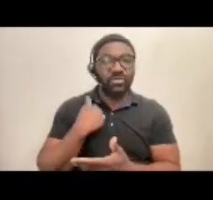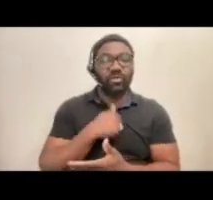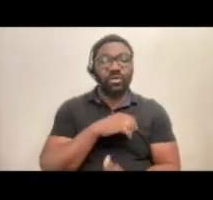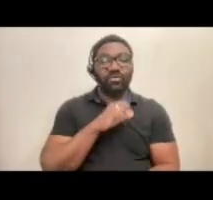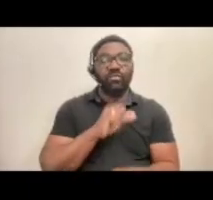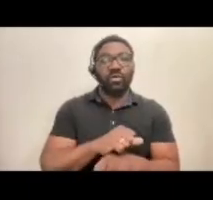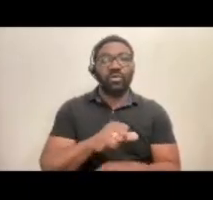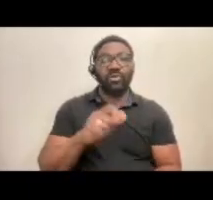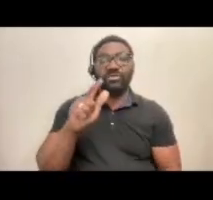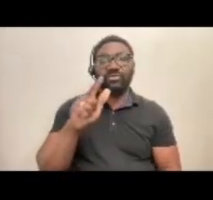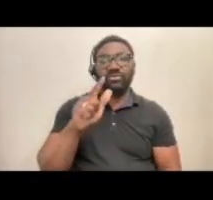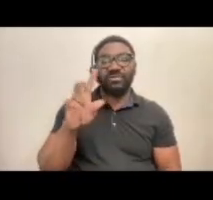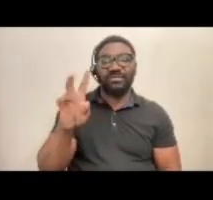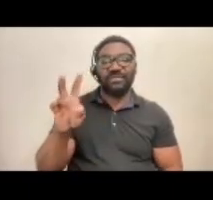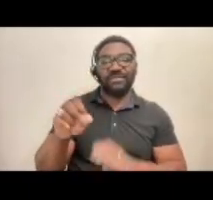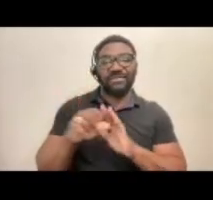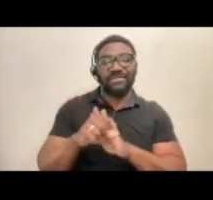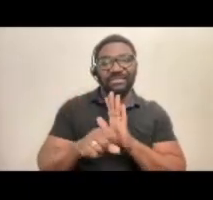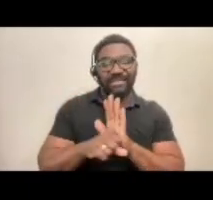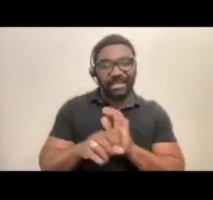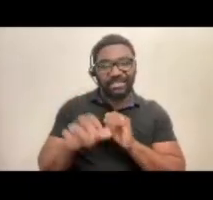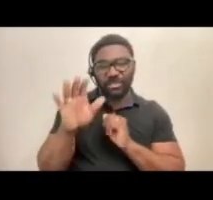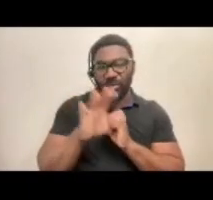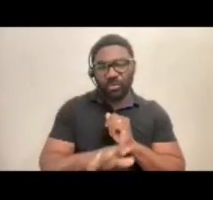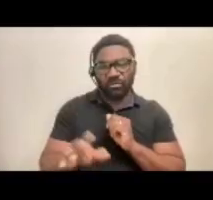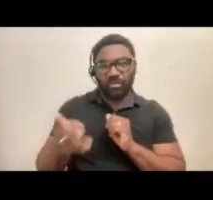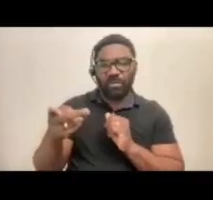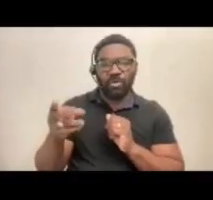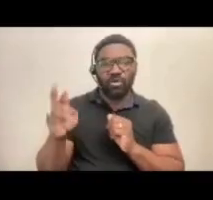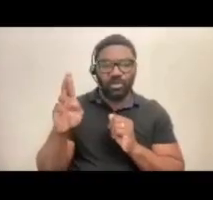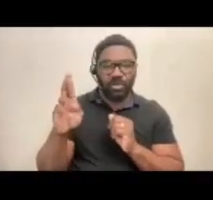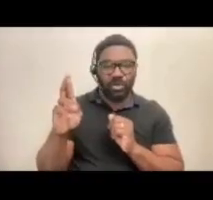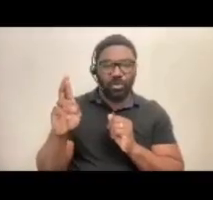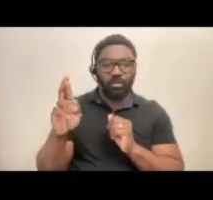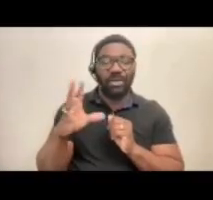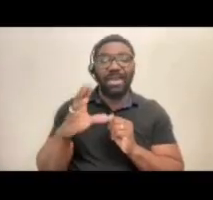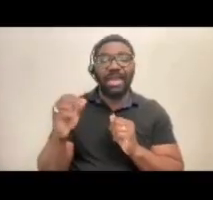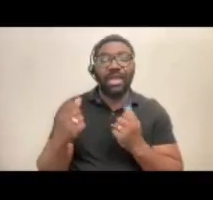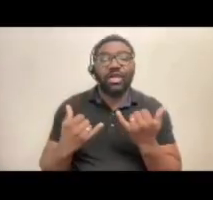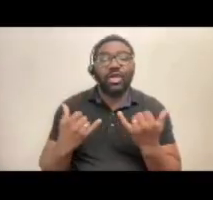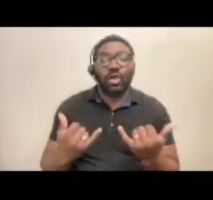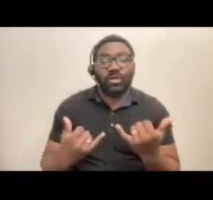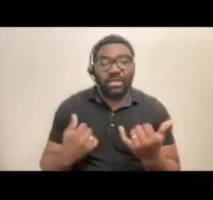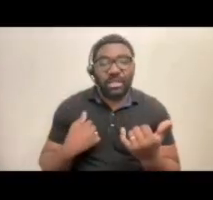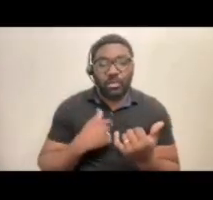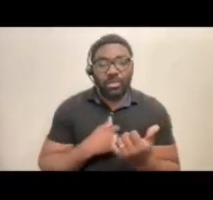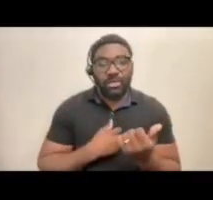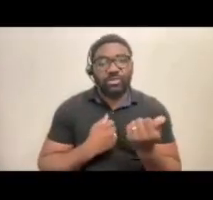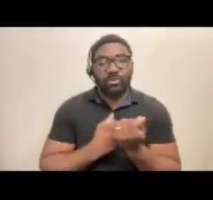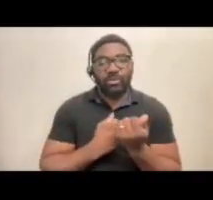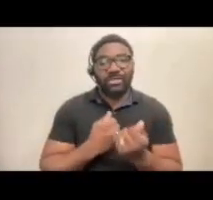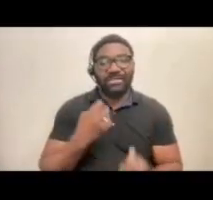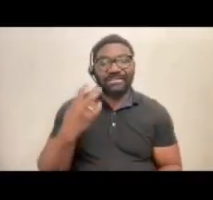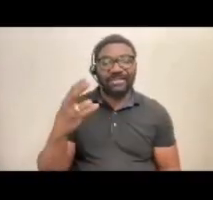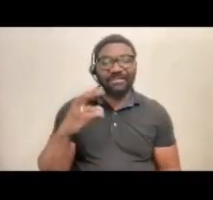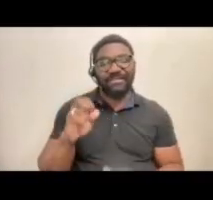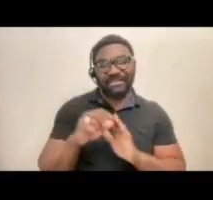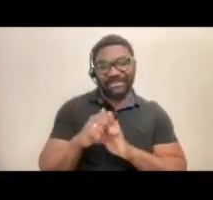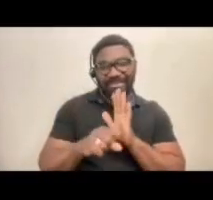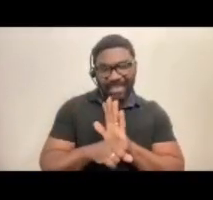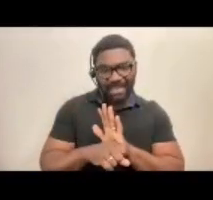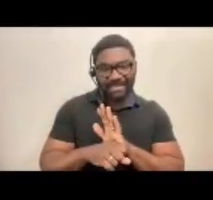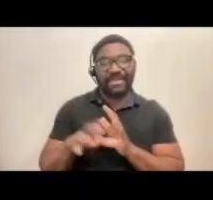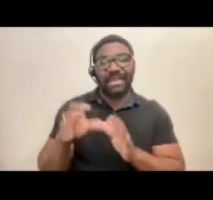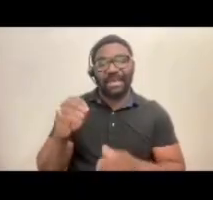27 states and the Commonwealth of Puerto Rico. And currently, we're supporting 17 states in the Commonwealth of Puerto